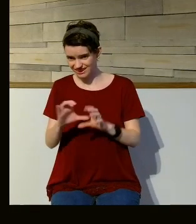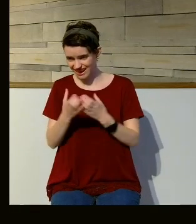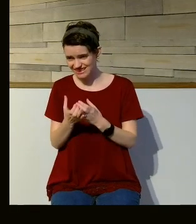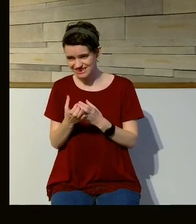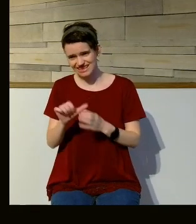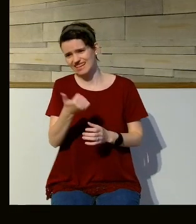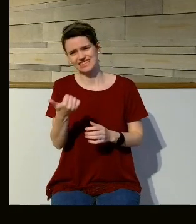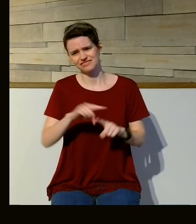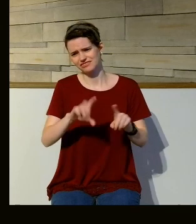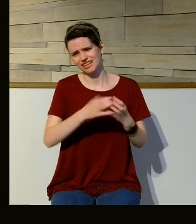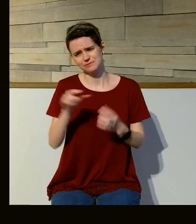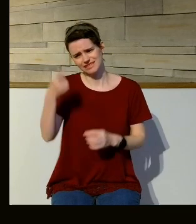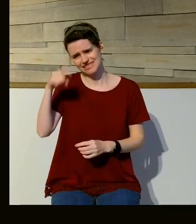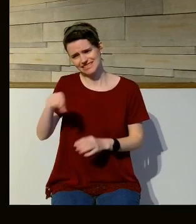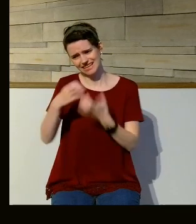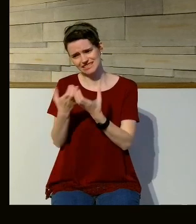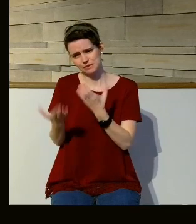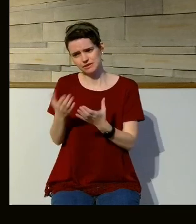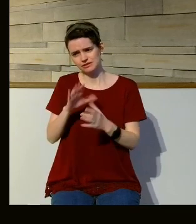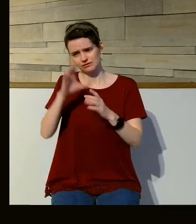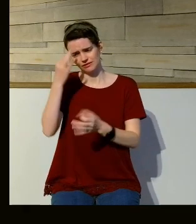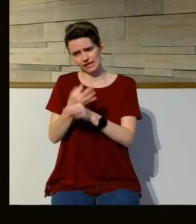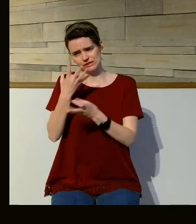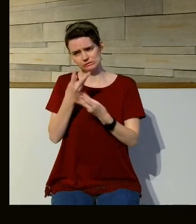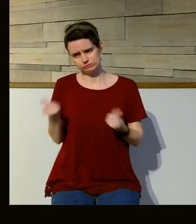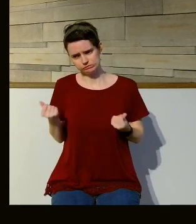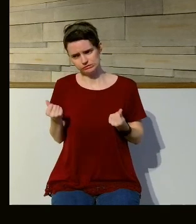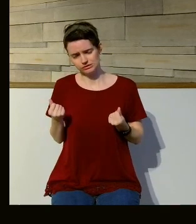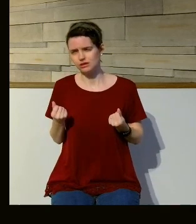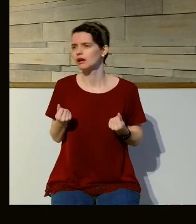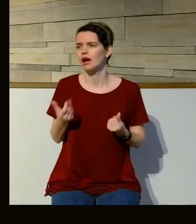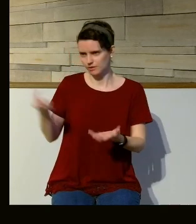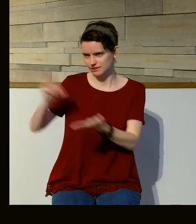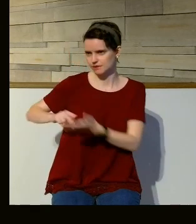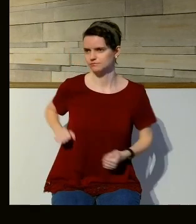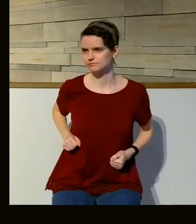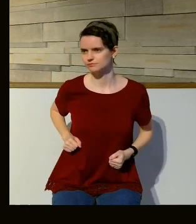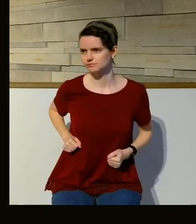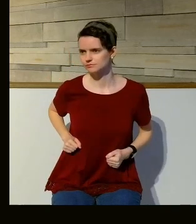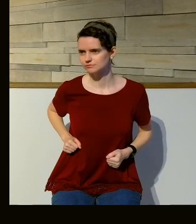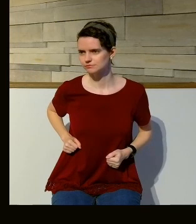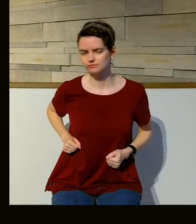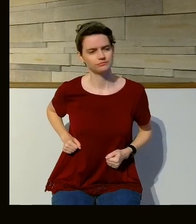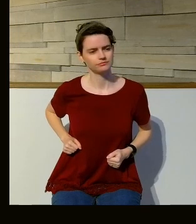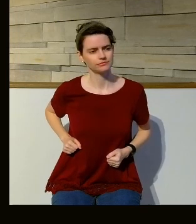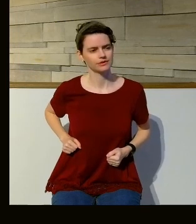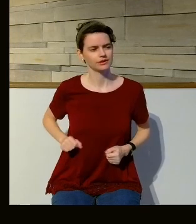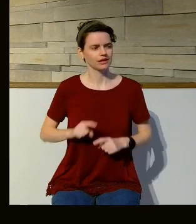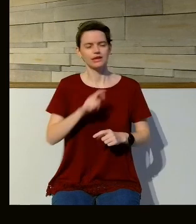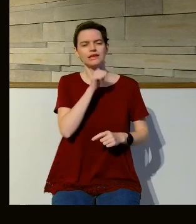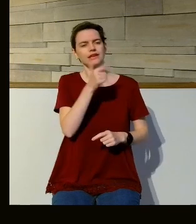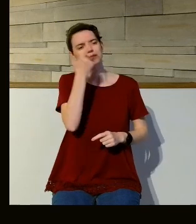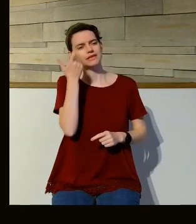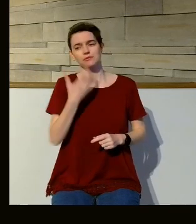class, because if you do, you might lose your faith. And I said, where can I sign up? But only not